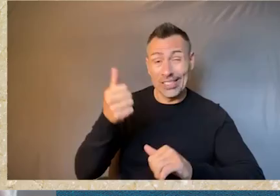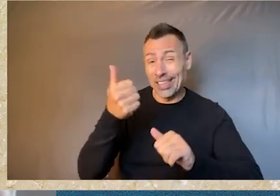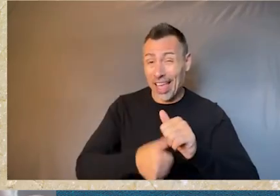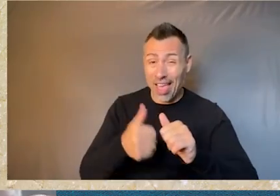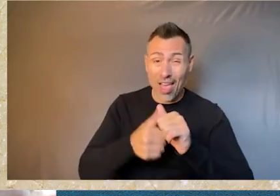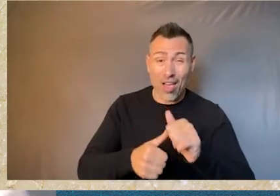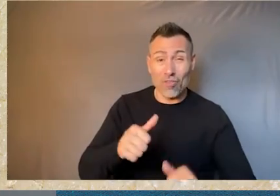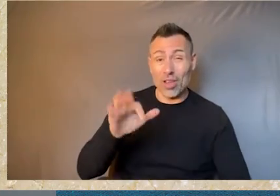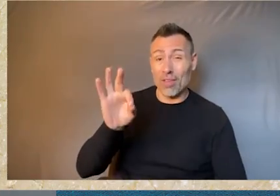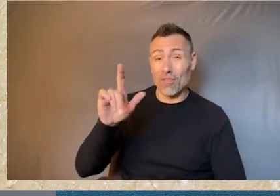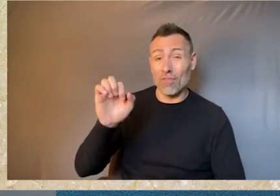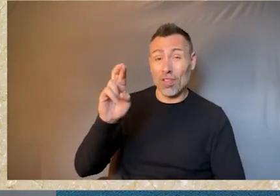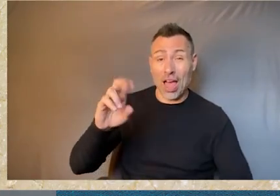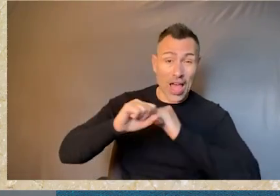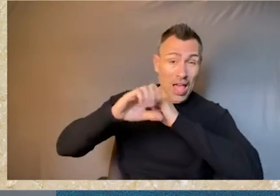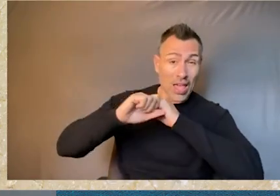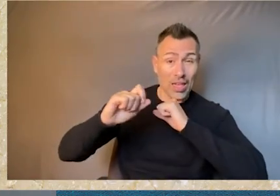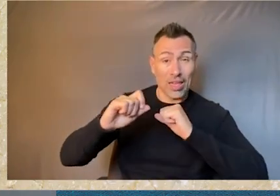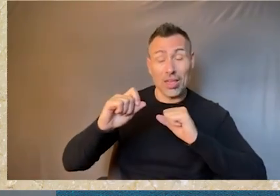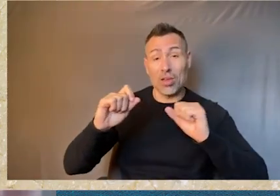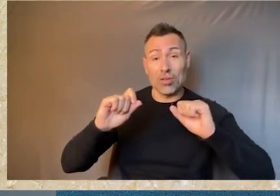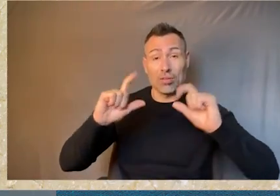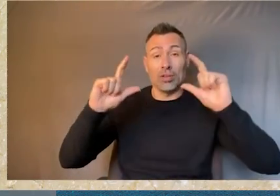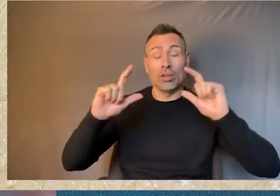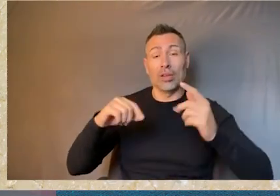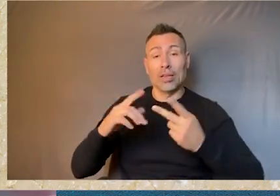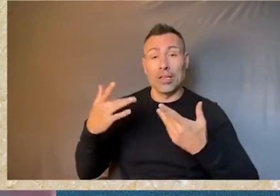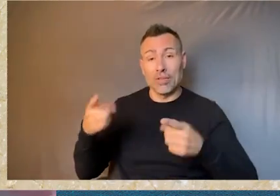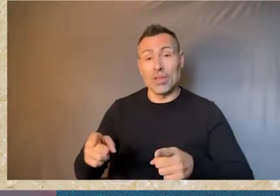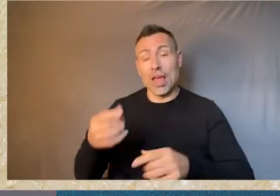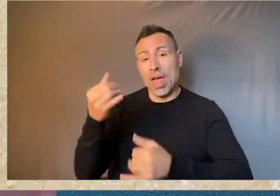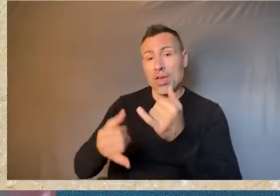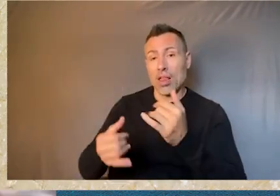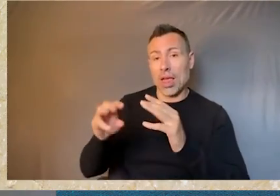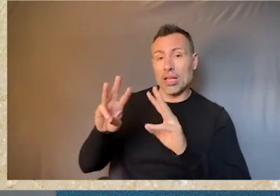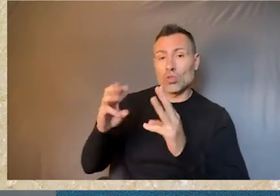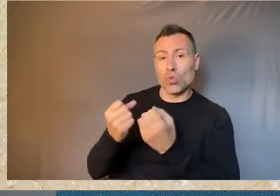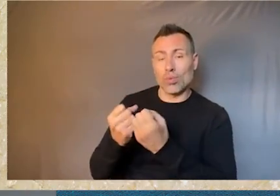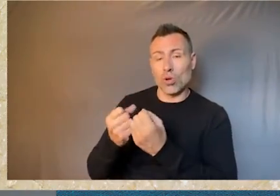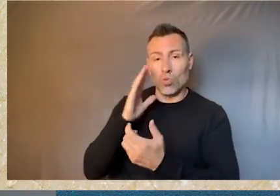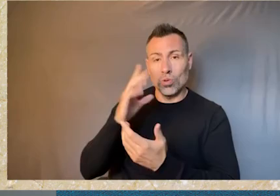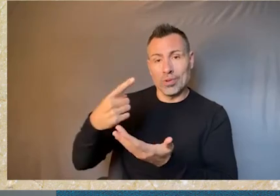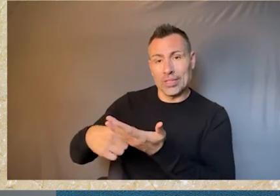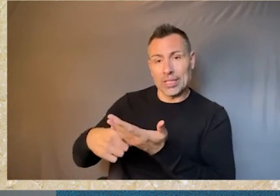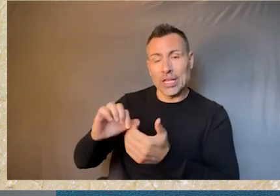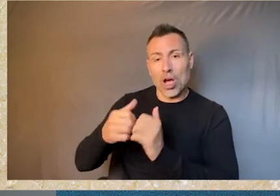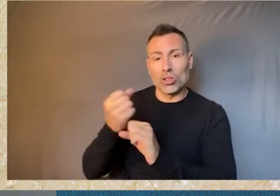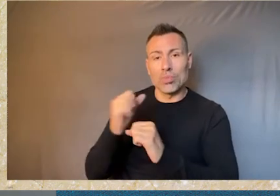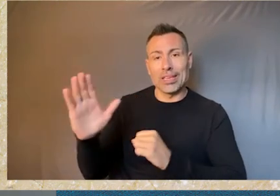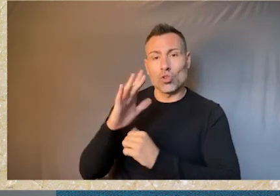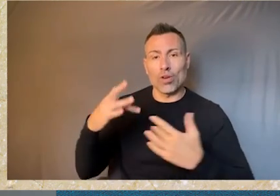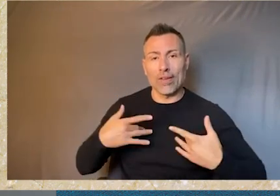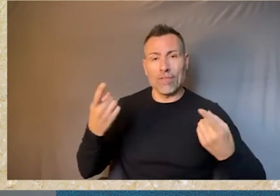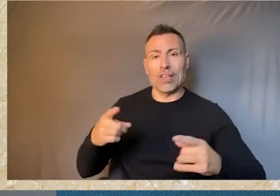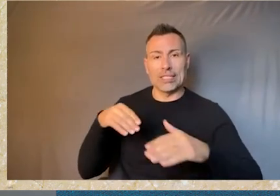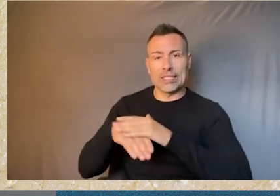you have. And in our last webinar, we're gonna spend the whole time talking about how to make your events